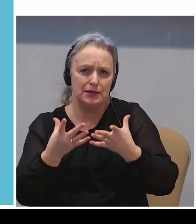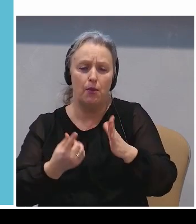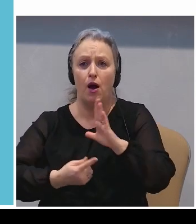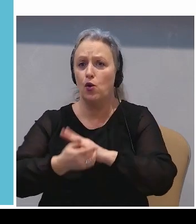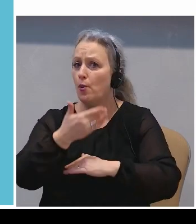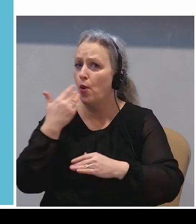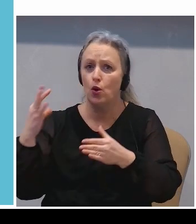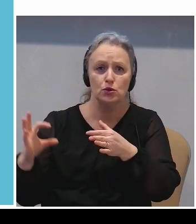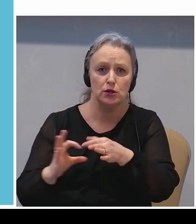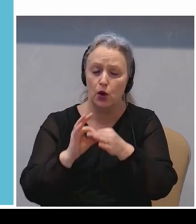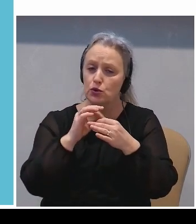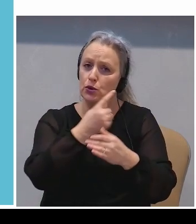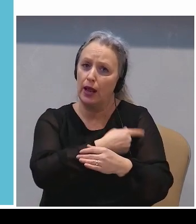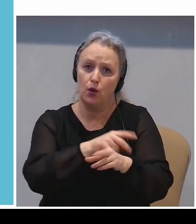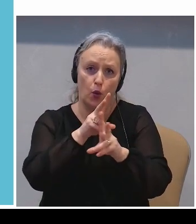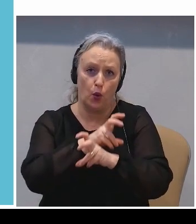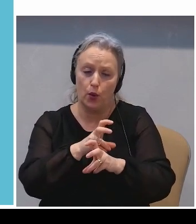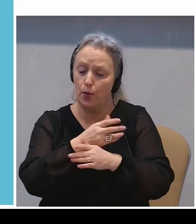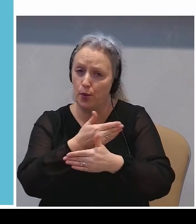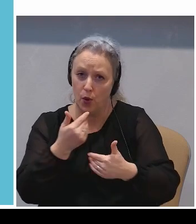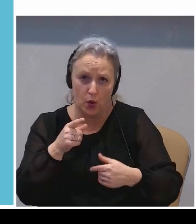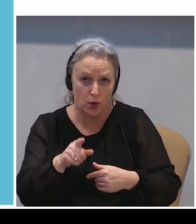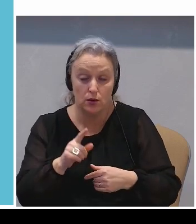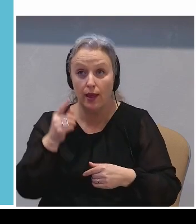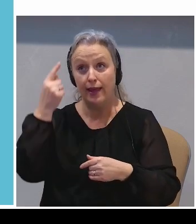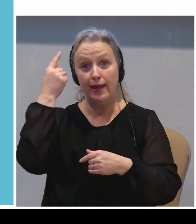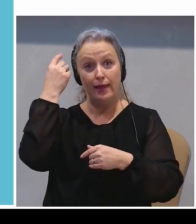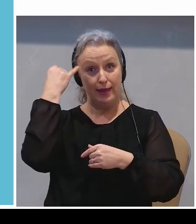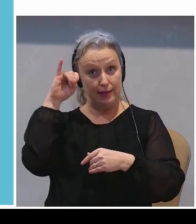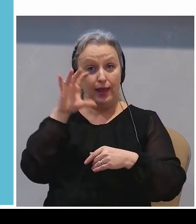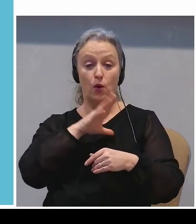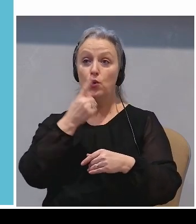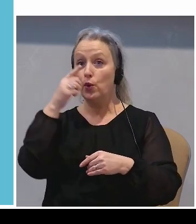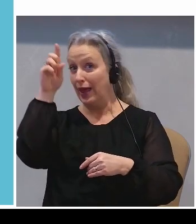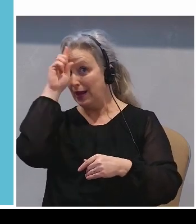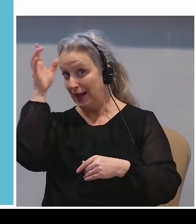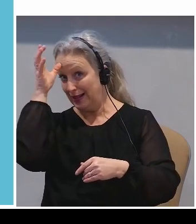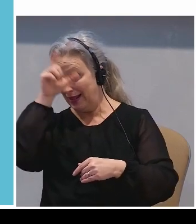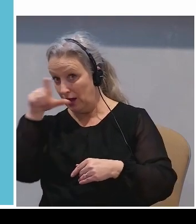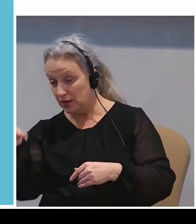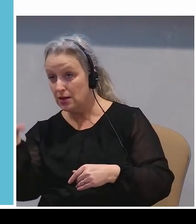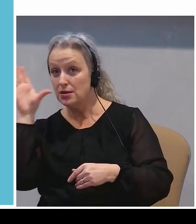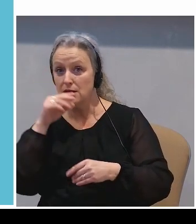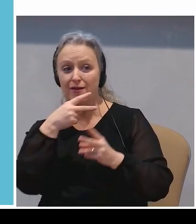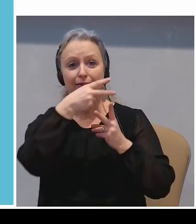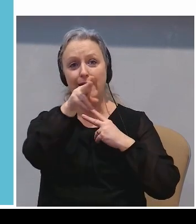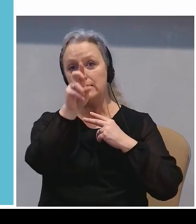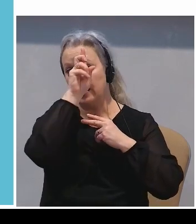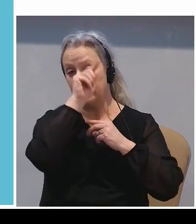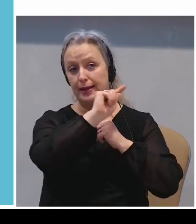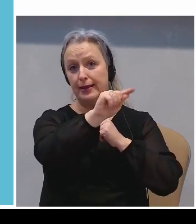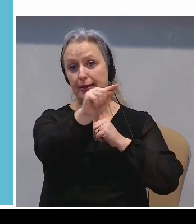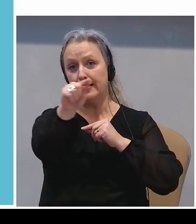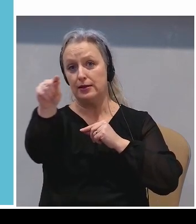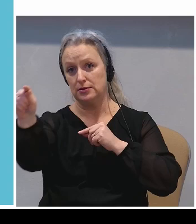by facilitating interchange of information between clinicians in different countries through these ERNs, that might benefit getting